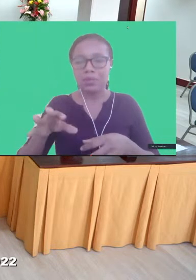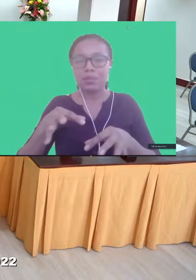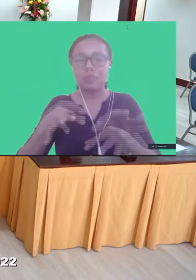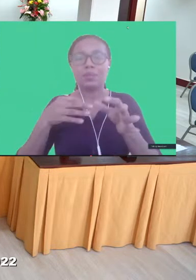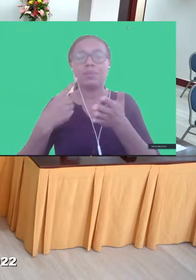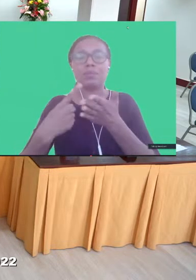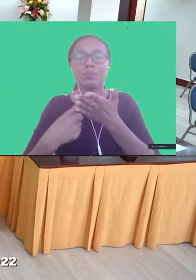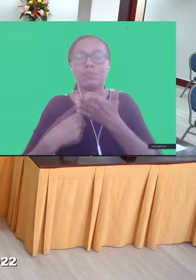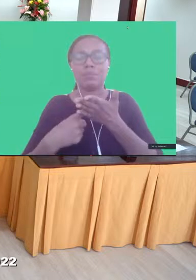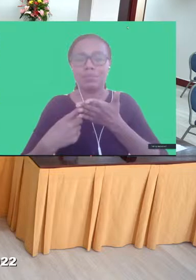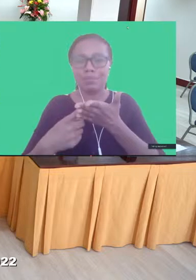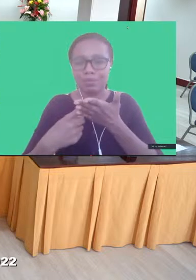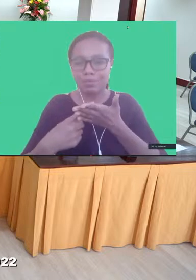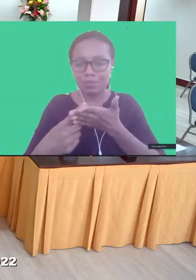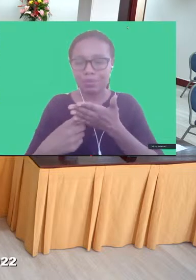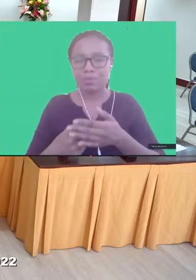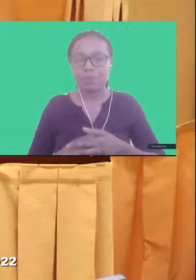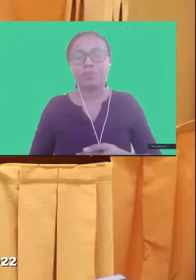Thank you, Minister.